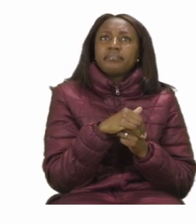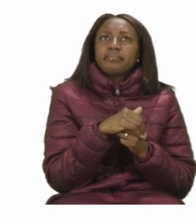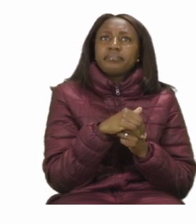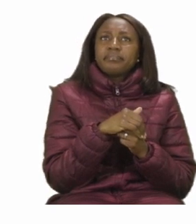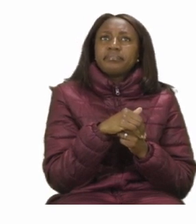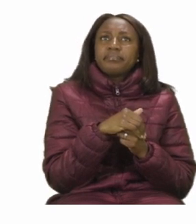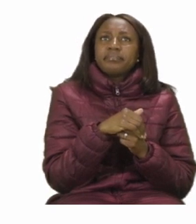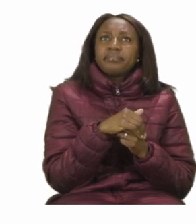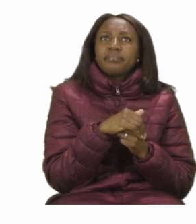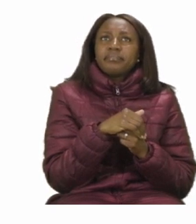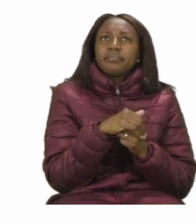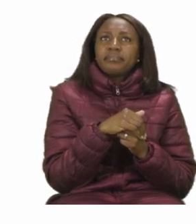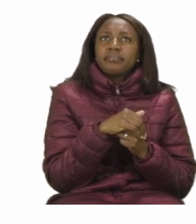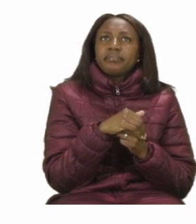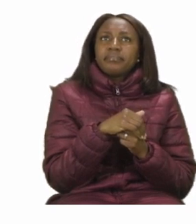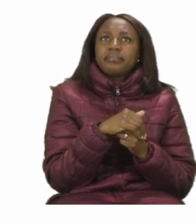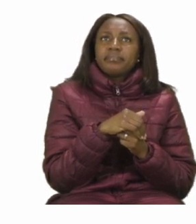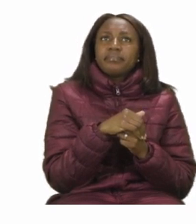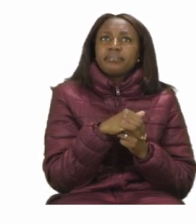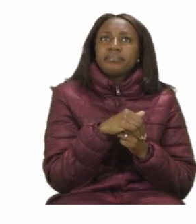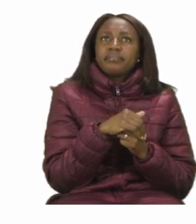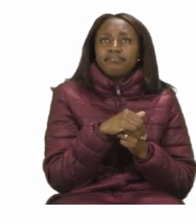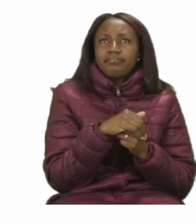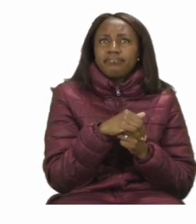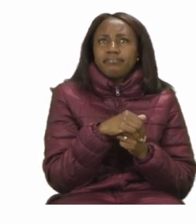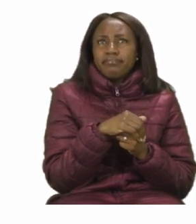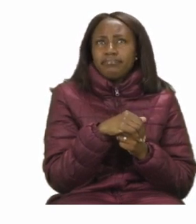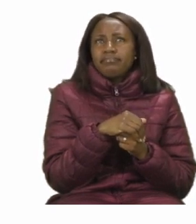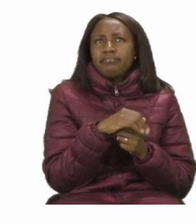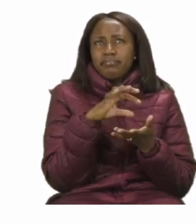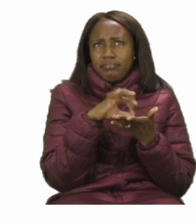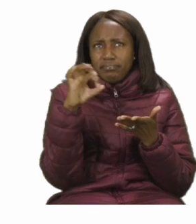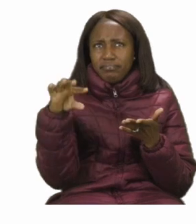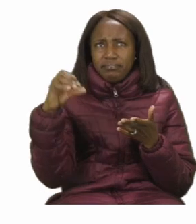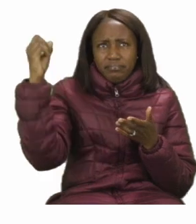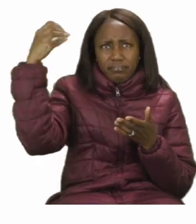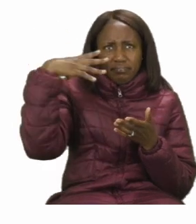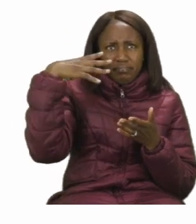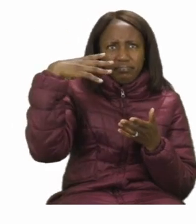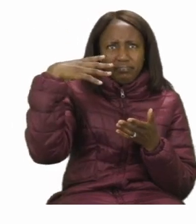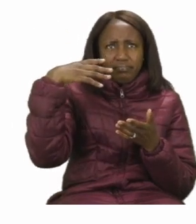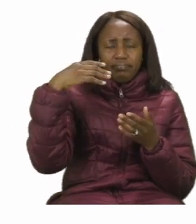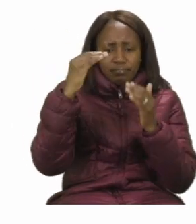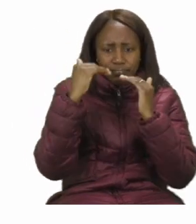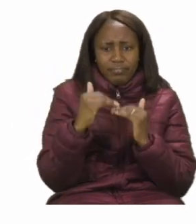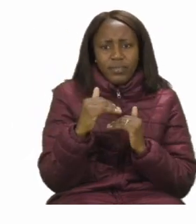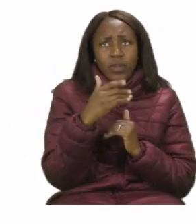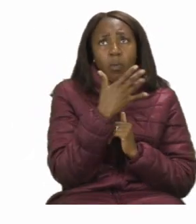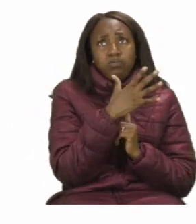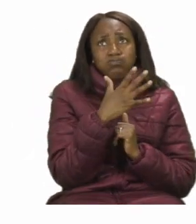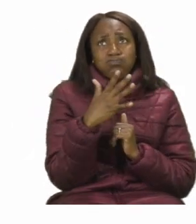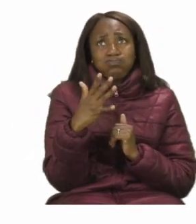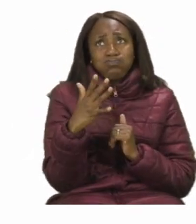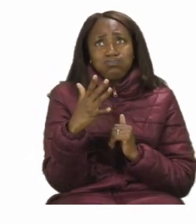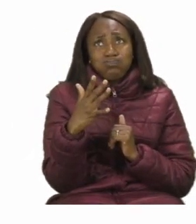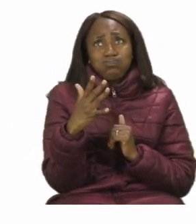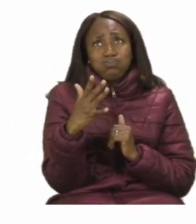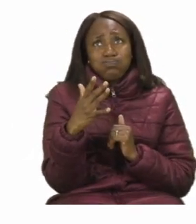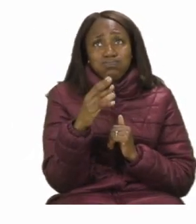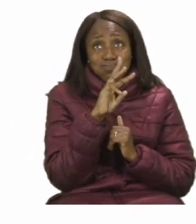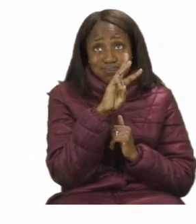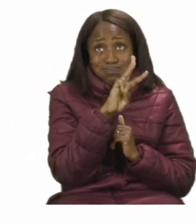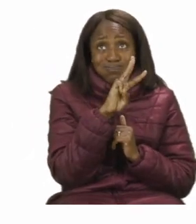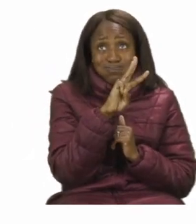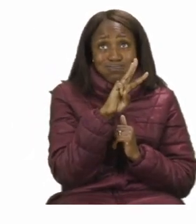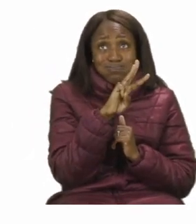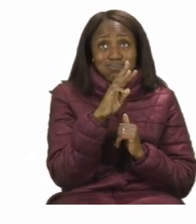here. Okay, we have seed, we have light, and there we have a word that starts with